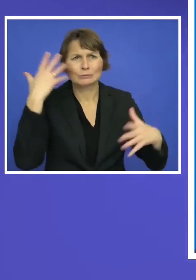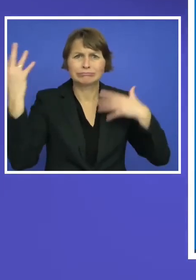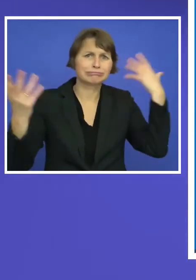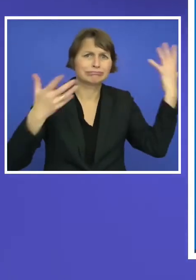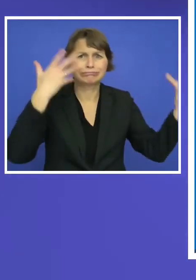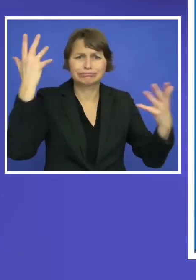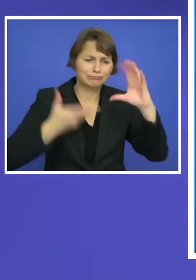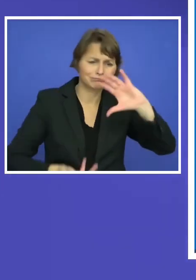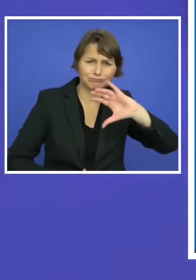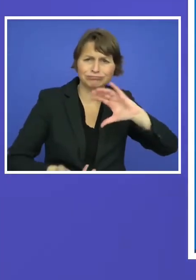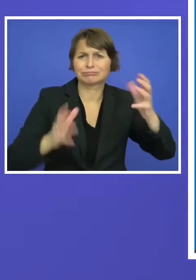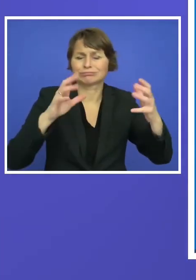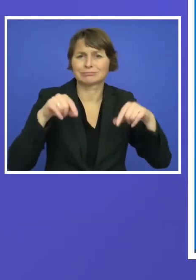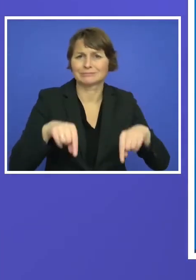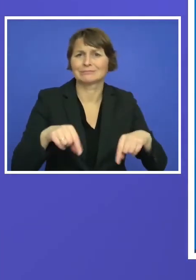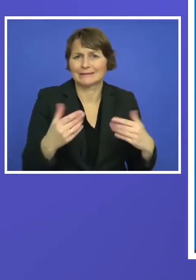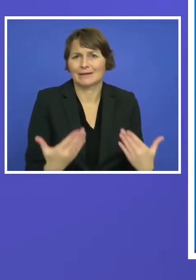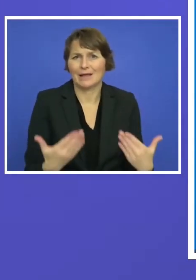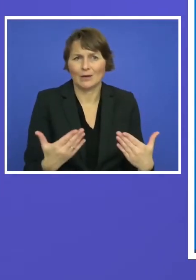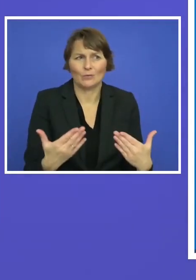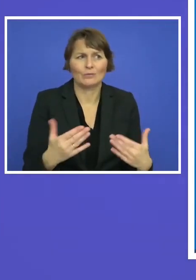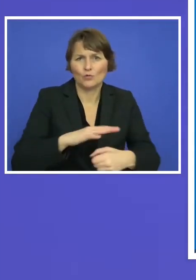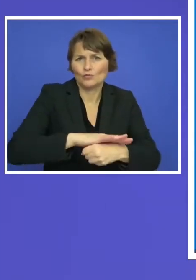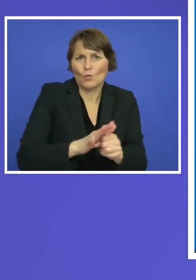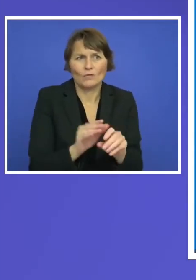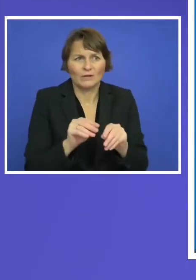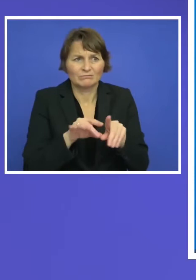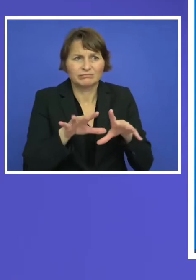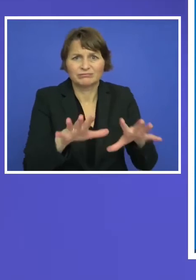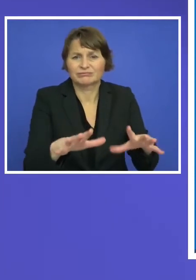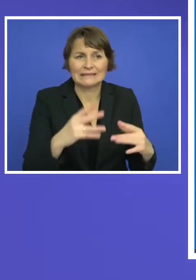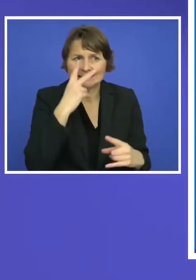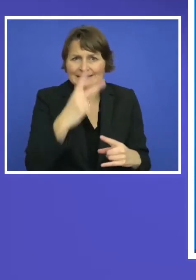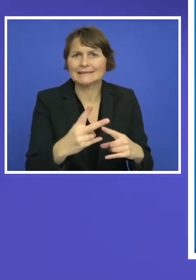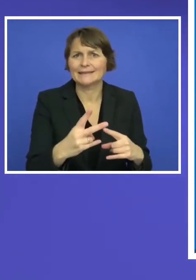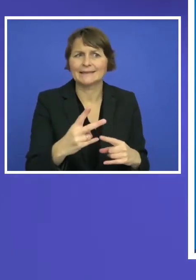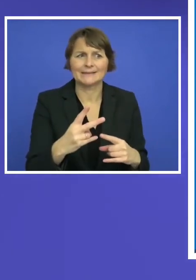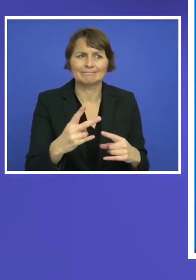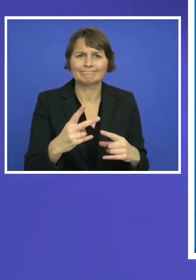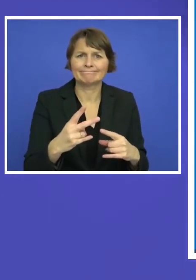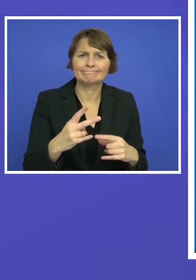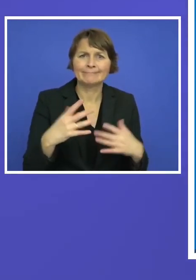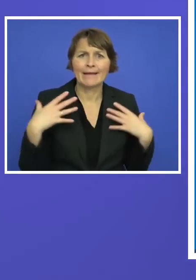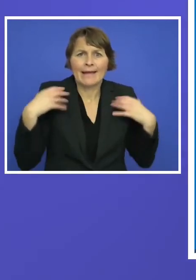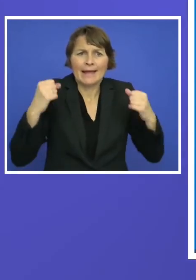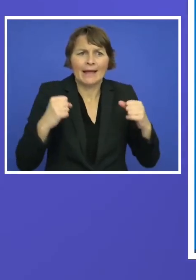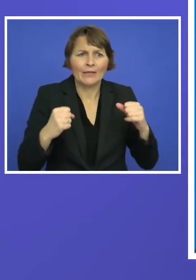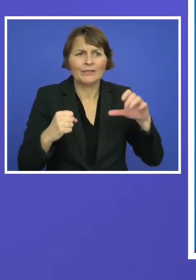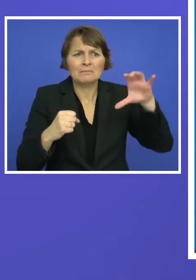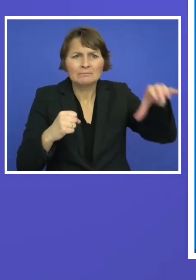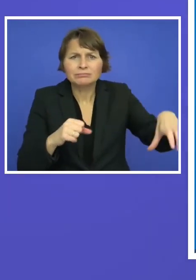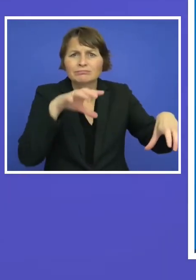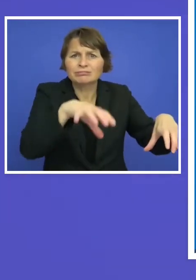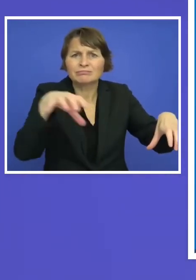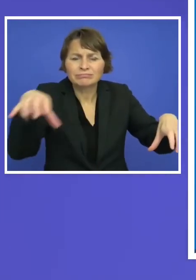the health facilities are overloaded, and the midwives are particularly solicited to take